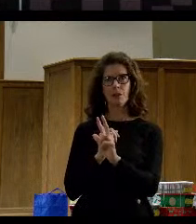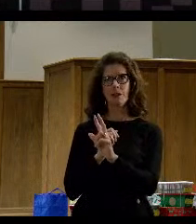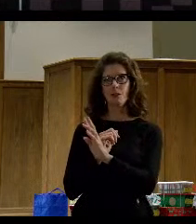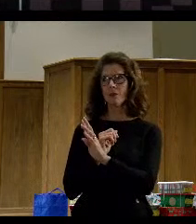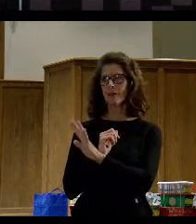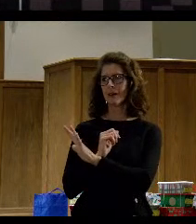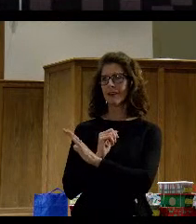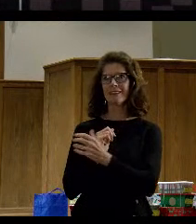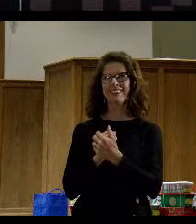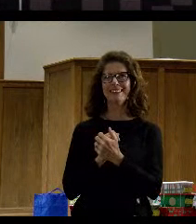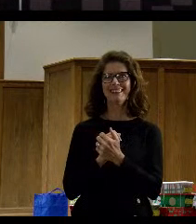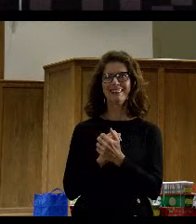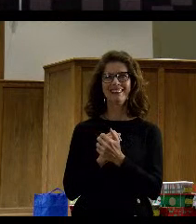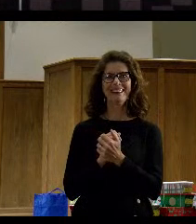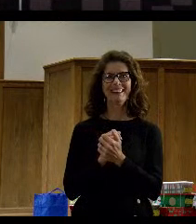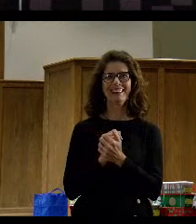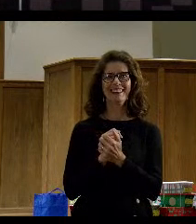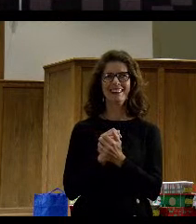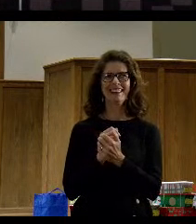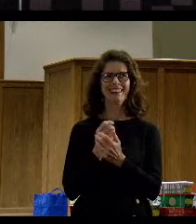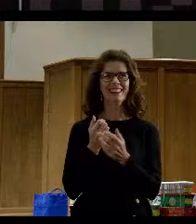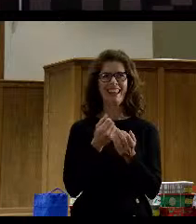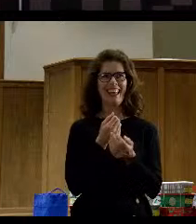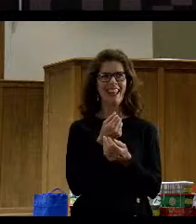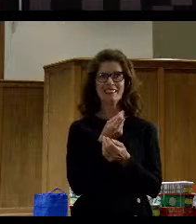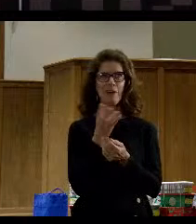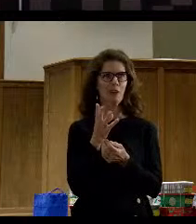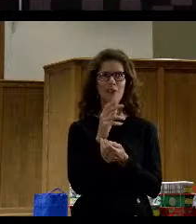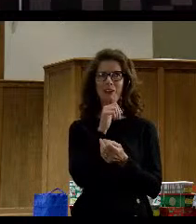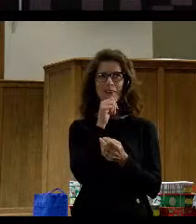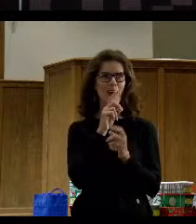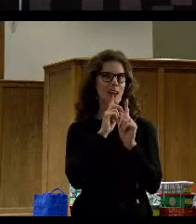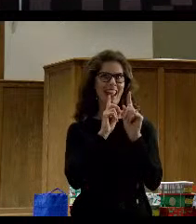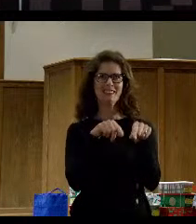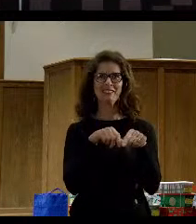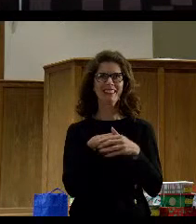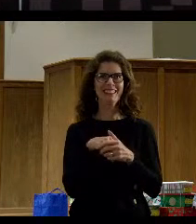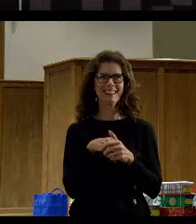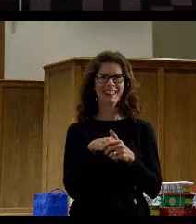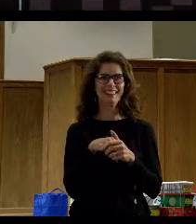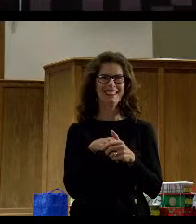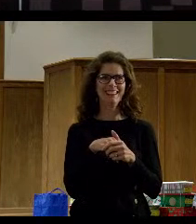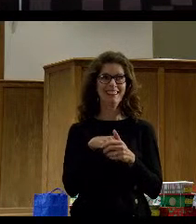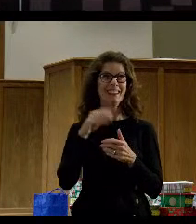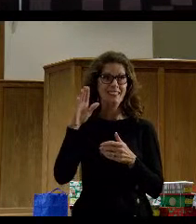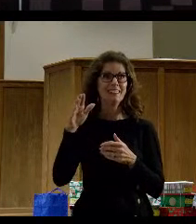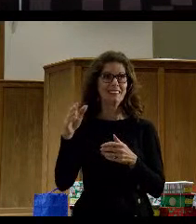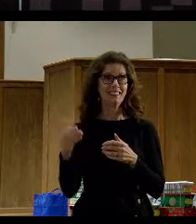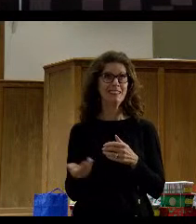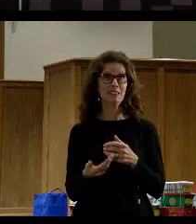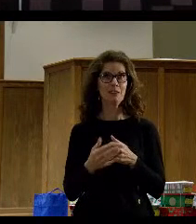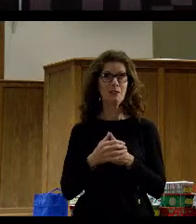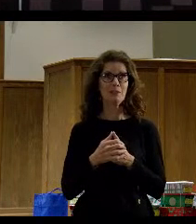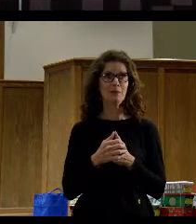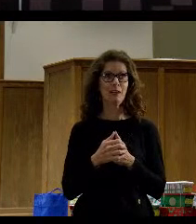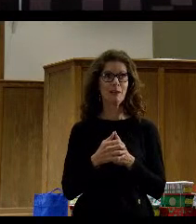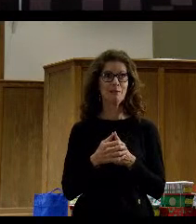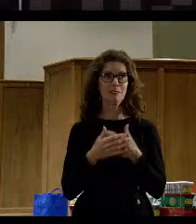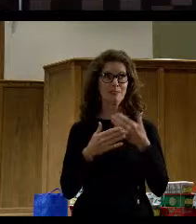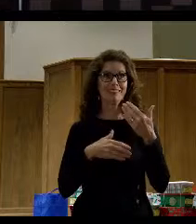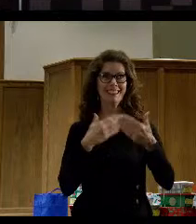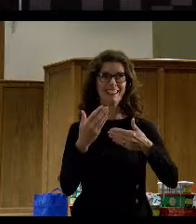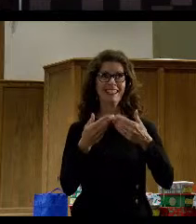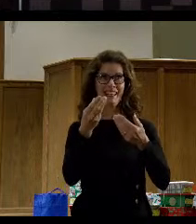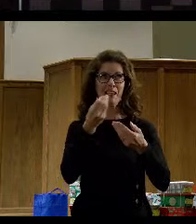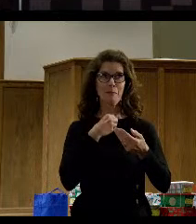not as many people are answering, but several of you have chimed in on that, and you're welcome online. as I keep going here. Just chime in with your